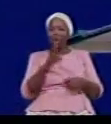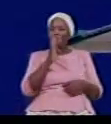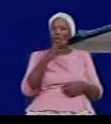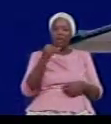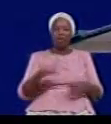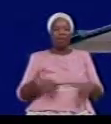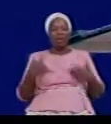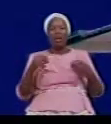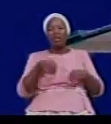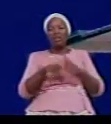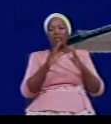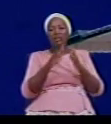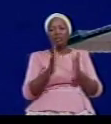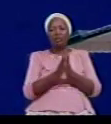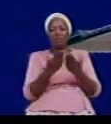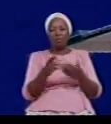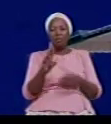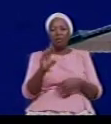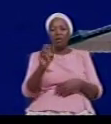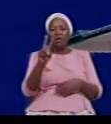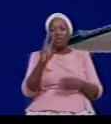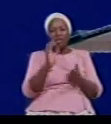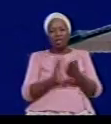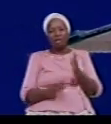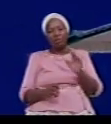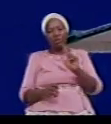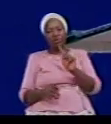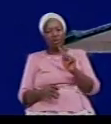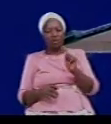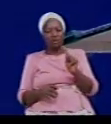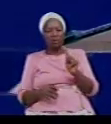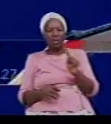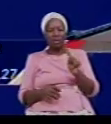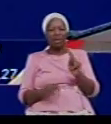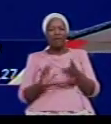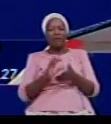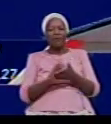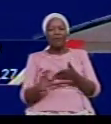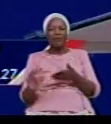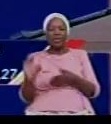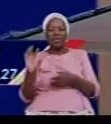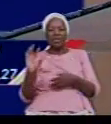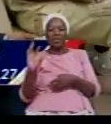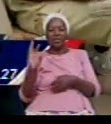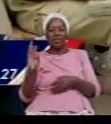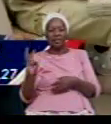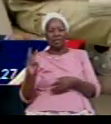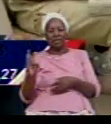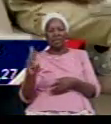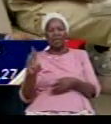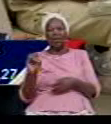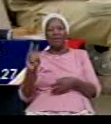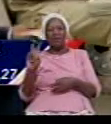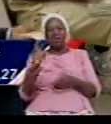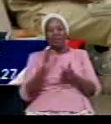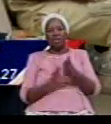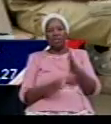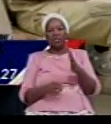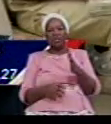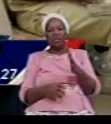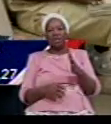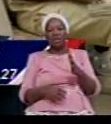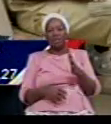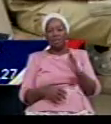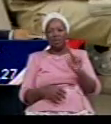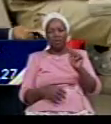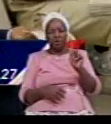In Revelation chapter 21, reading from verse 6, Revelation 21, reading from verse